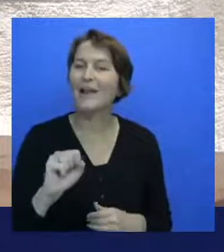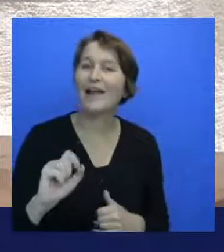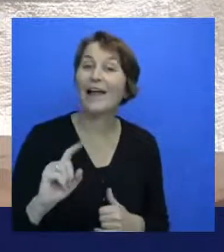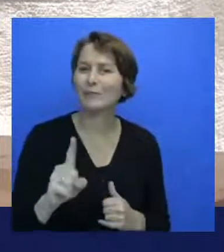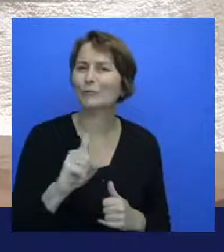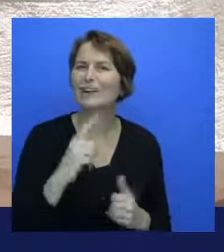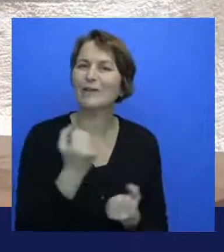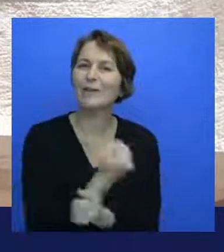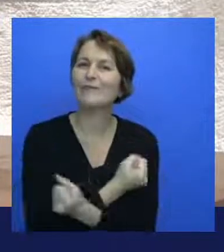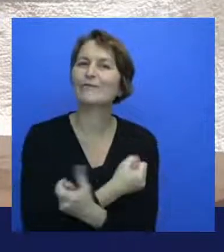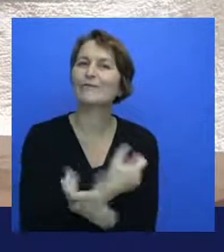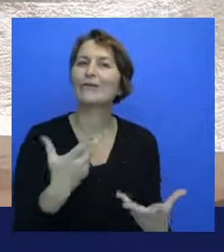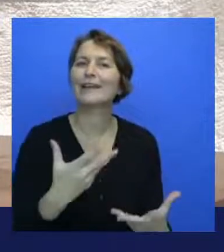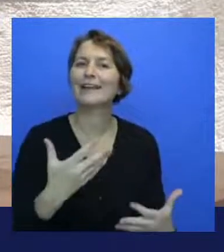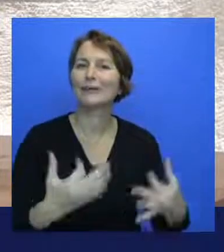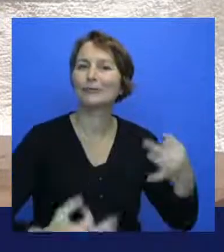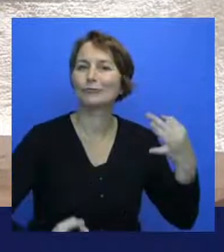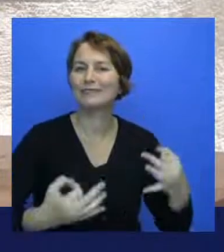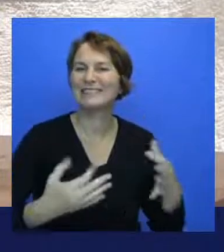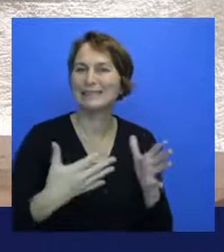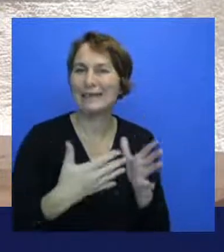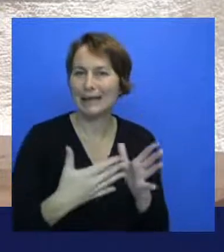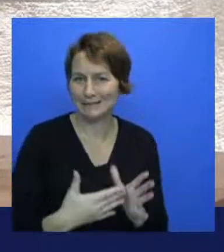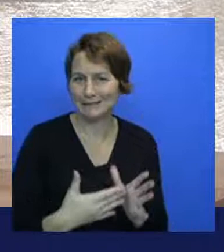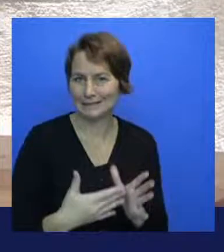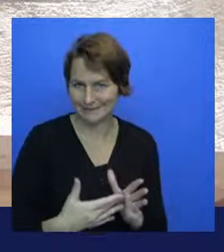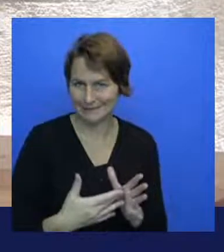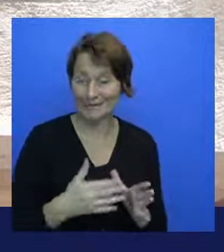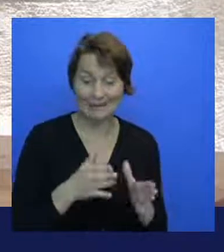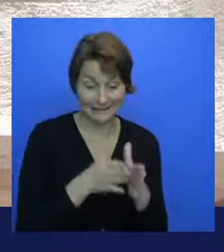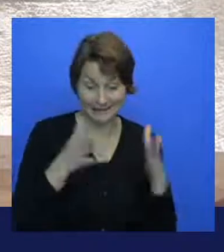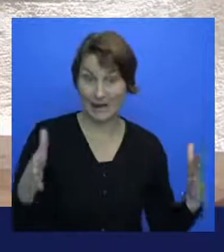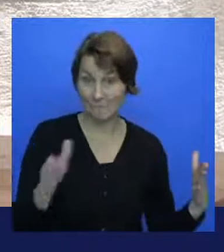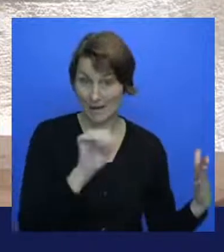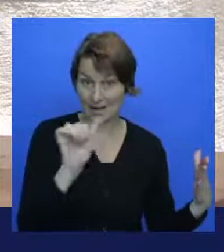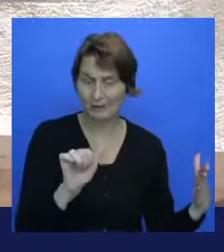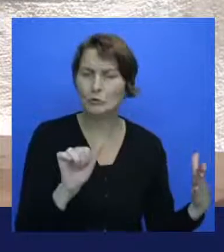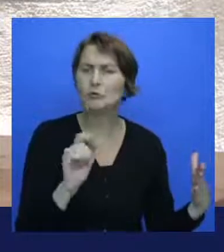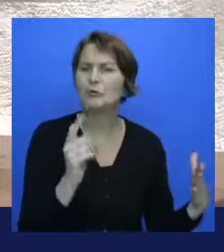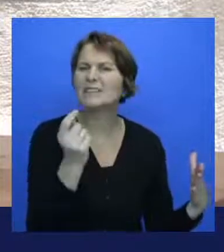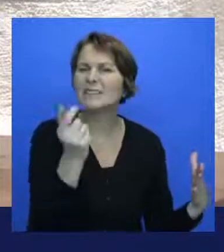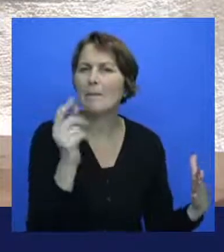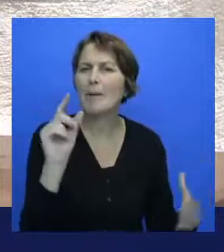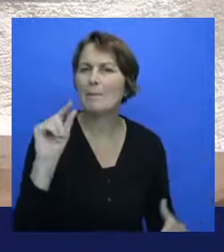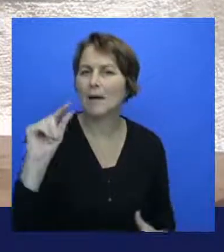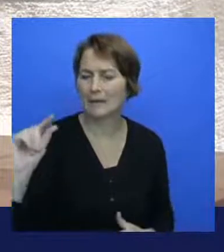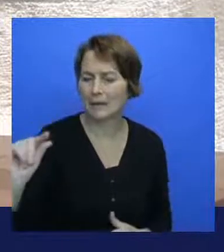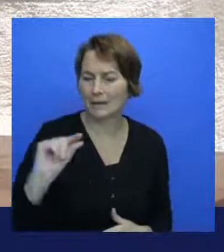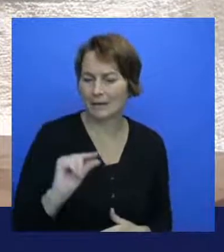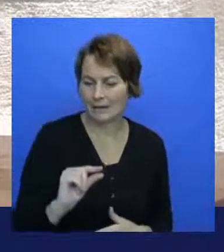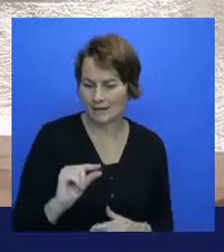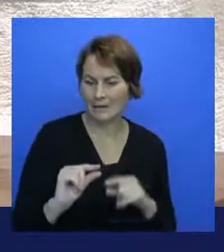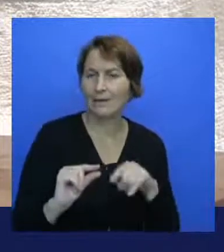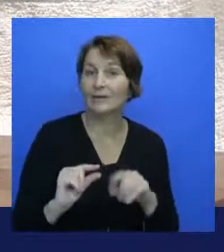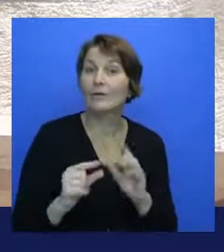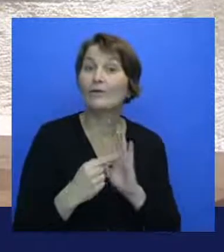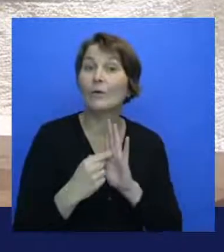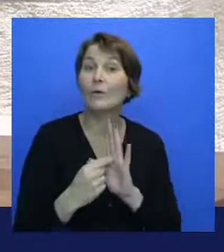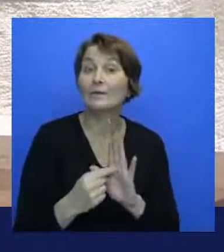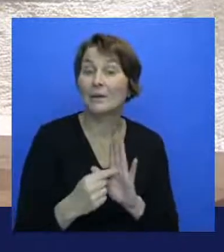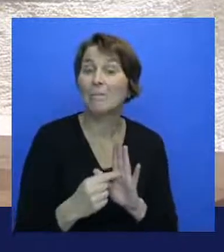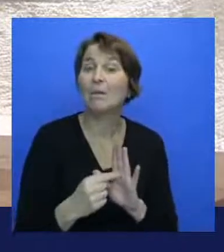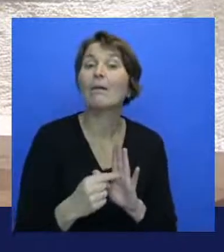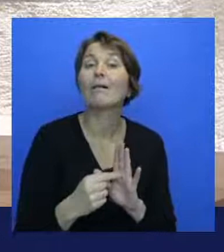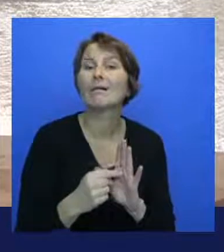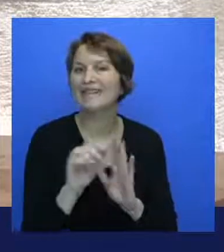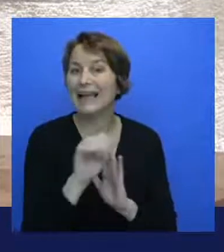you a small amount of money to get started. And some of the services, like for example Azure Functions, are free up